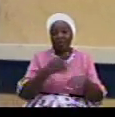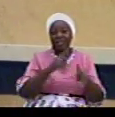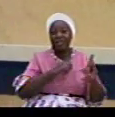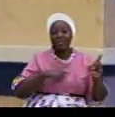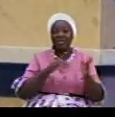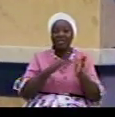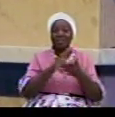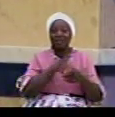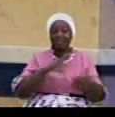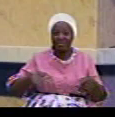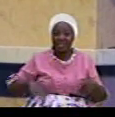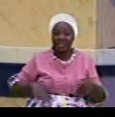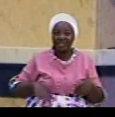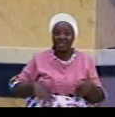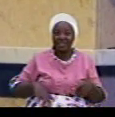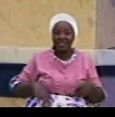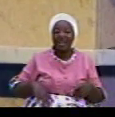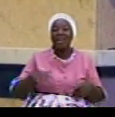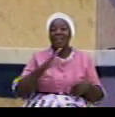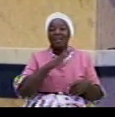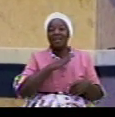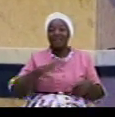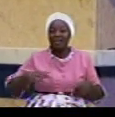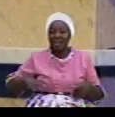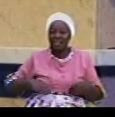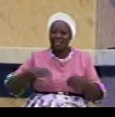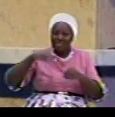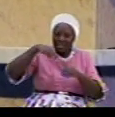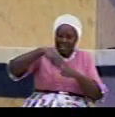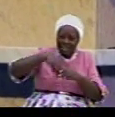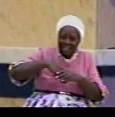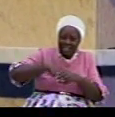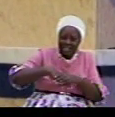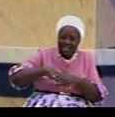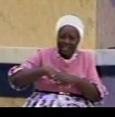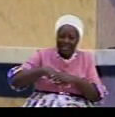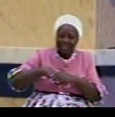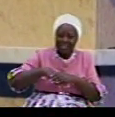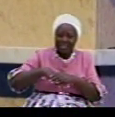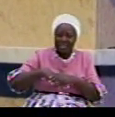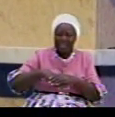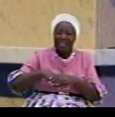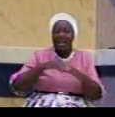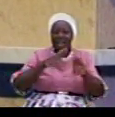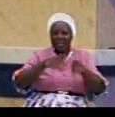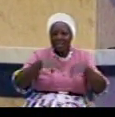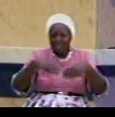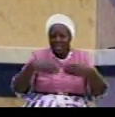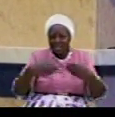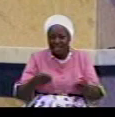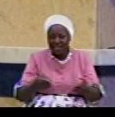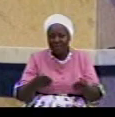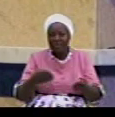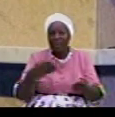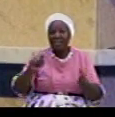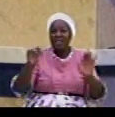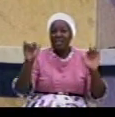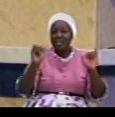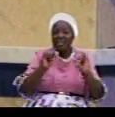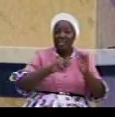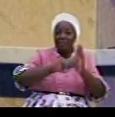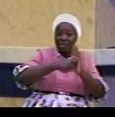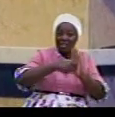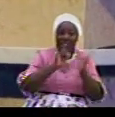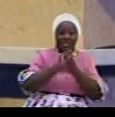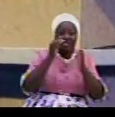Christ, Christ will give the same key he had when he was on